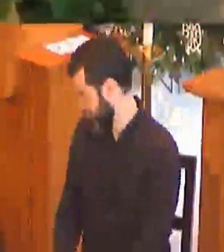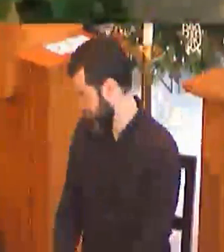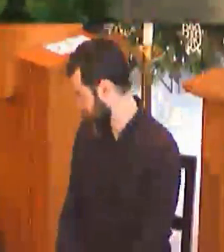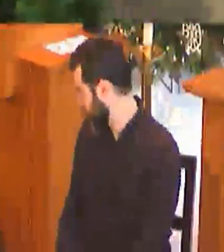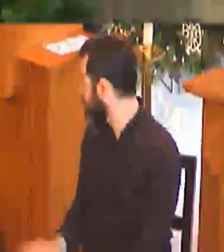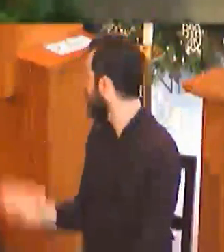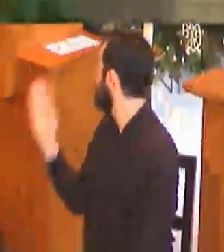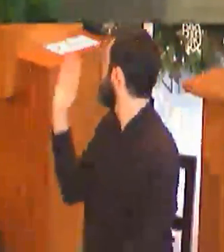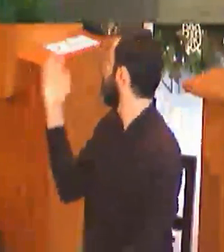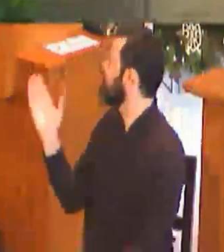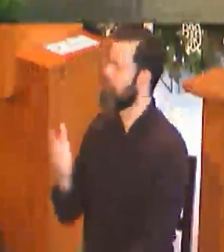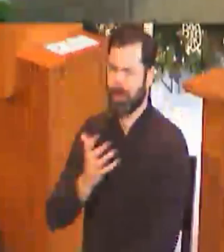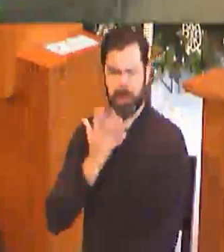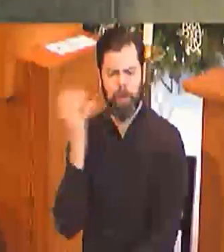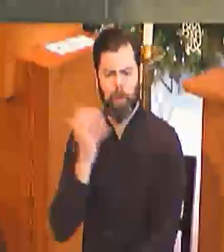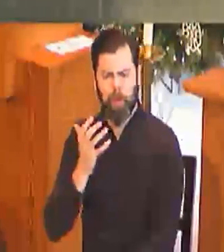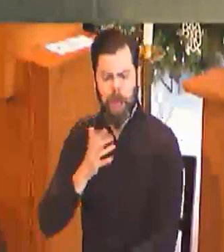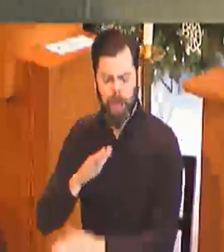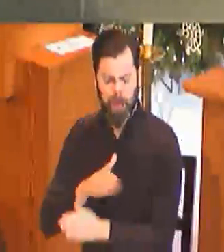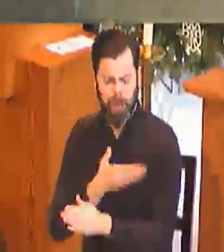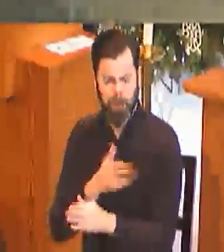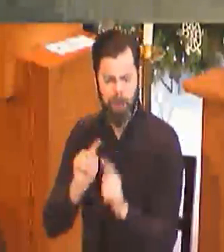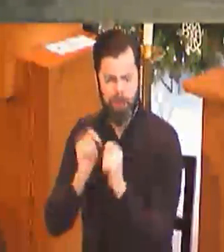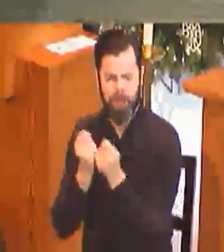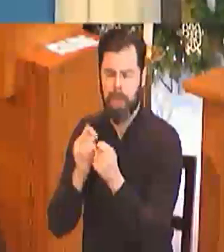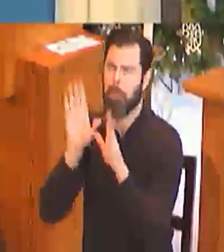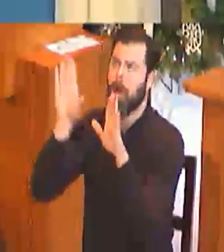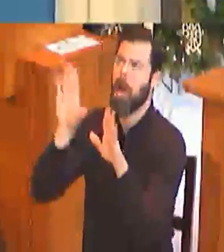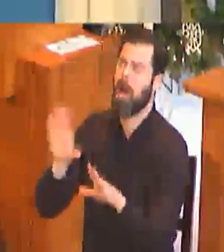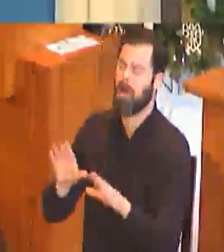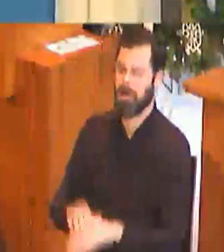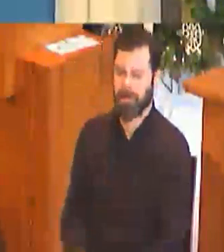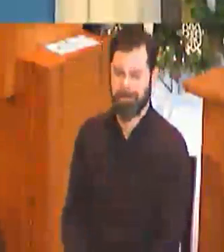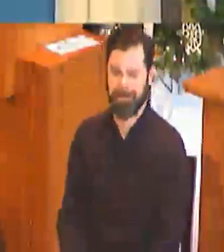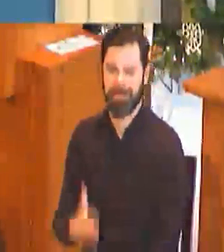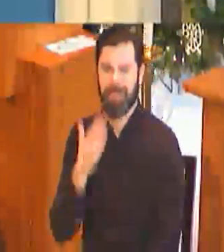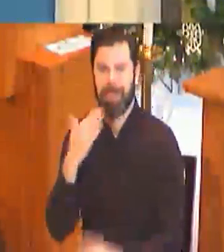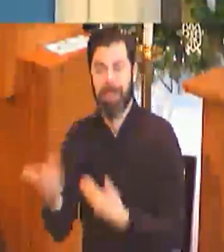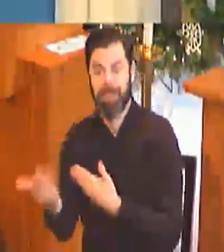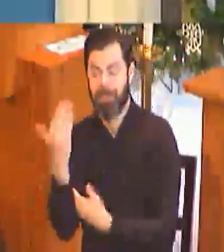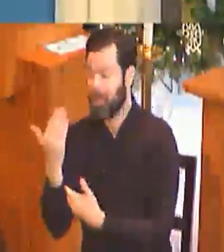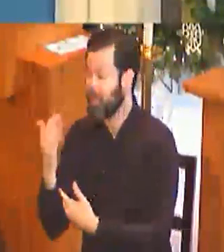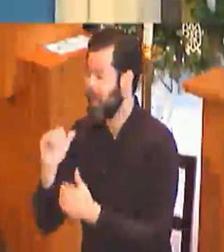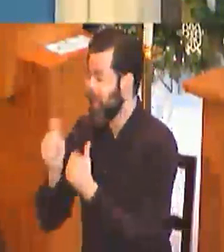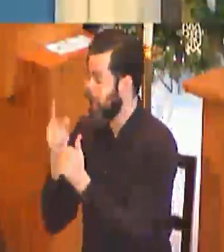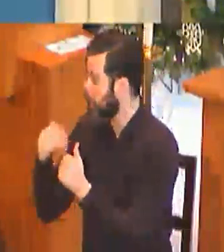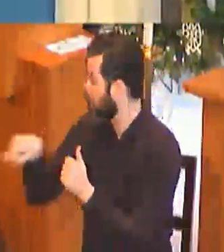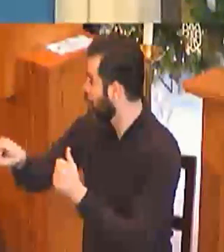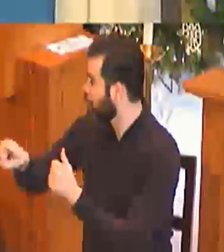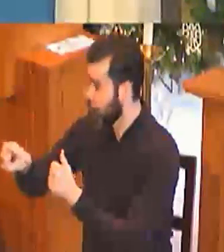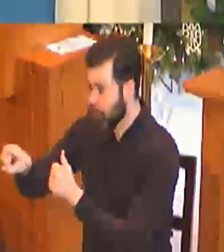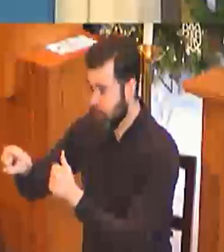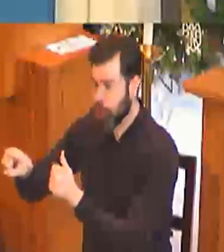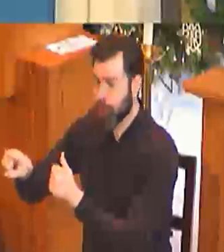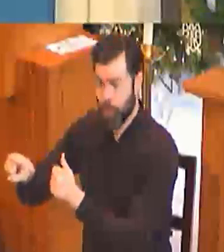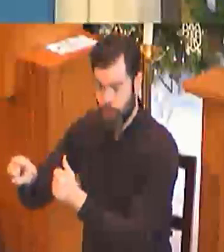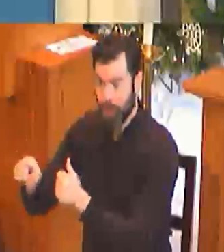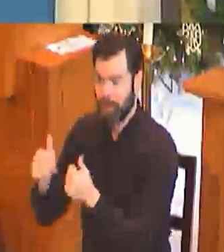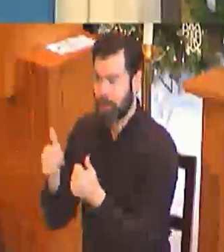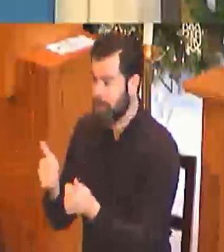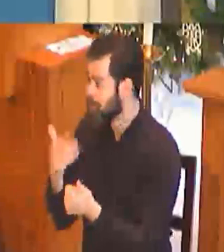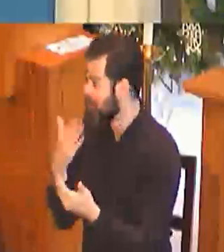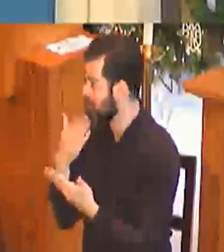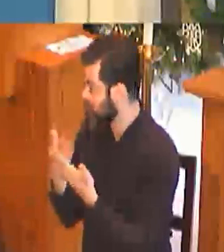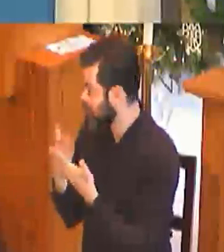I tell you, this music team is awesome. Woo-hoo. Good morning. How are y'all? Me too.